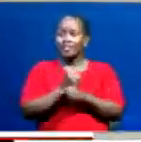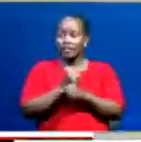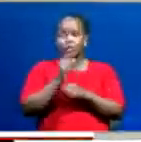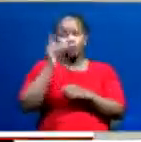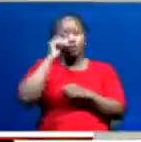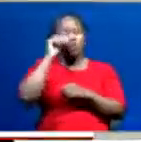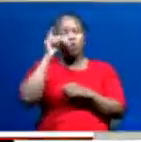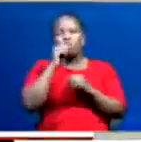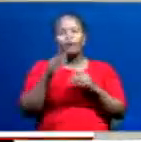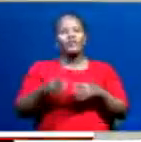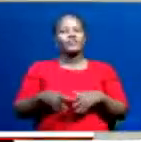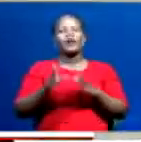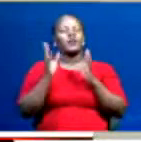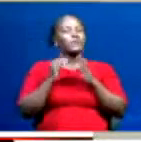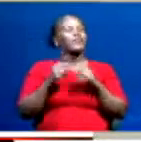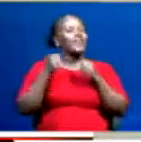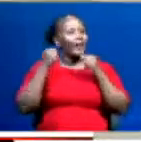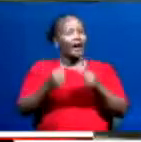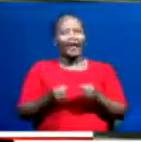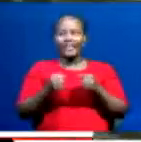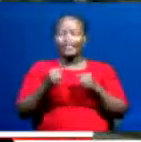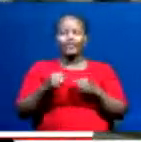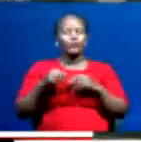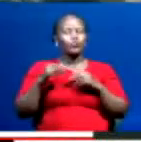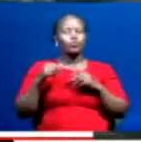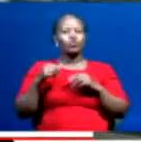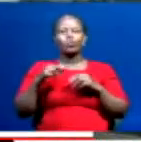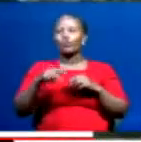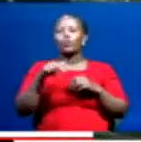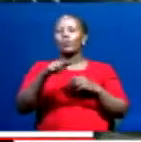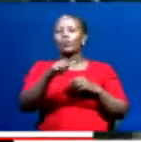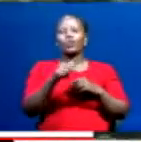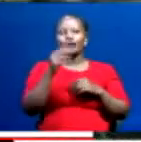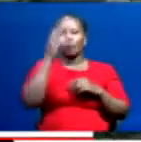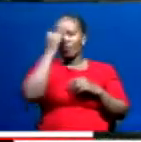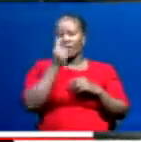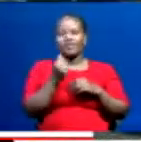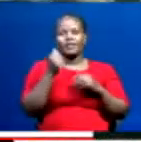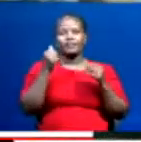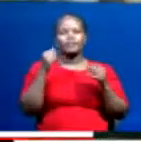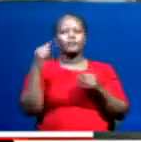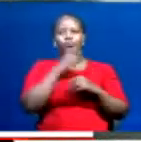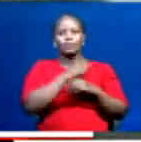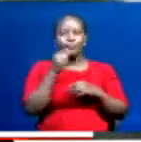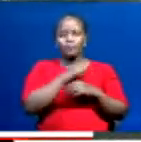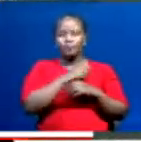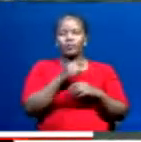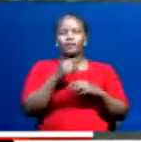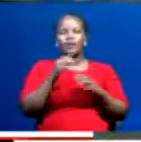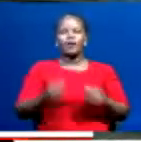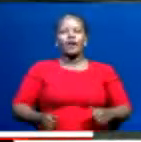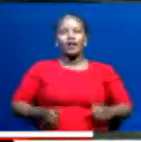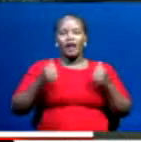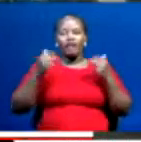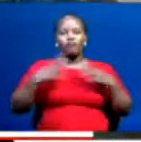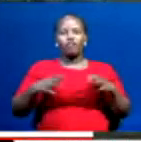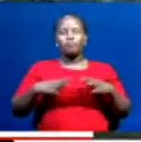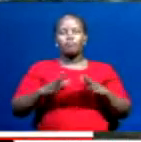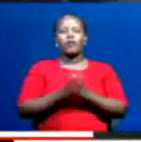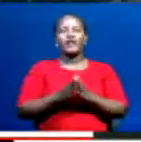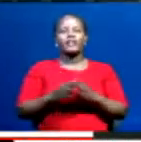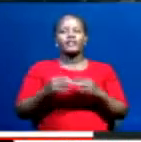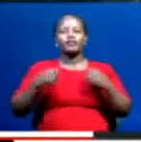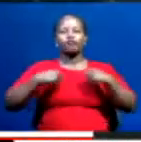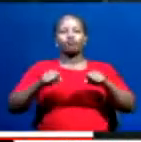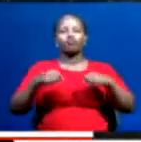due to lack of non-motorized infrastructure and potholes endangering the lives of Kenyans and motorists using the